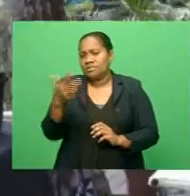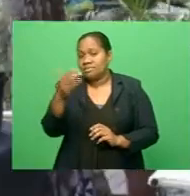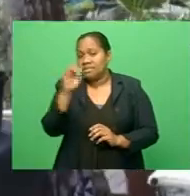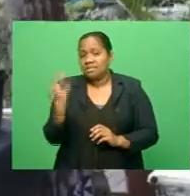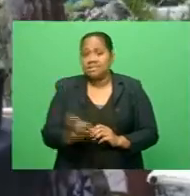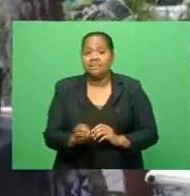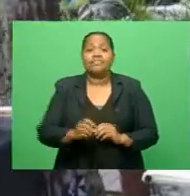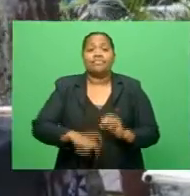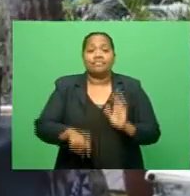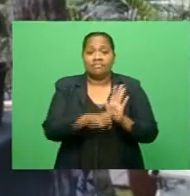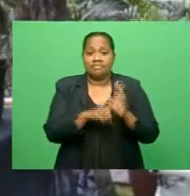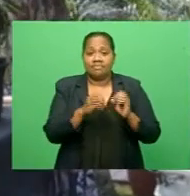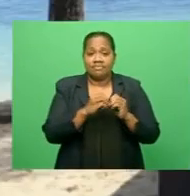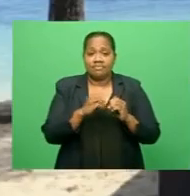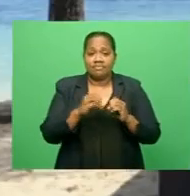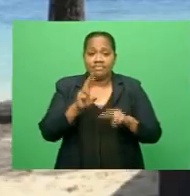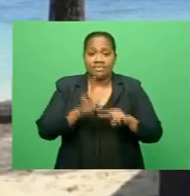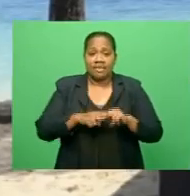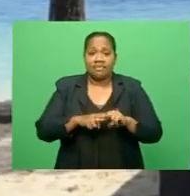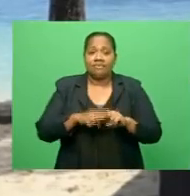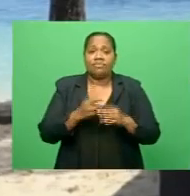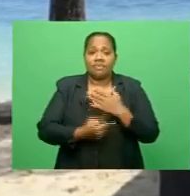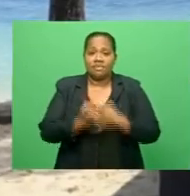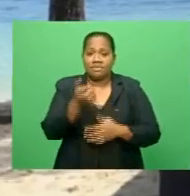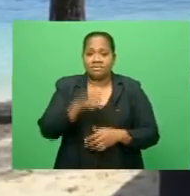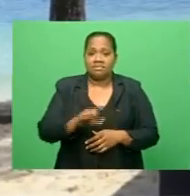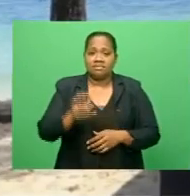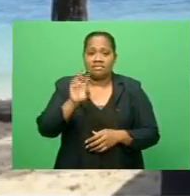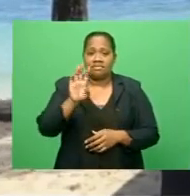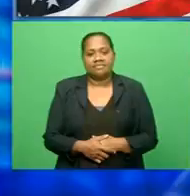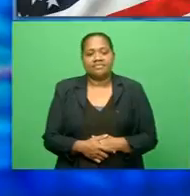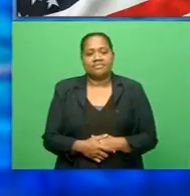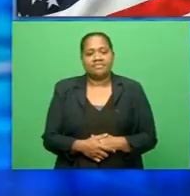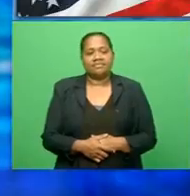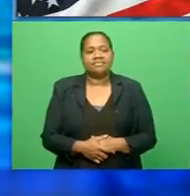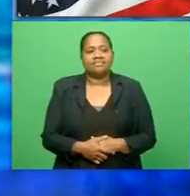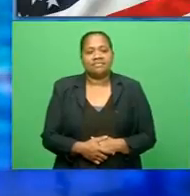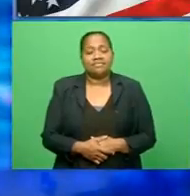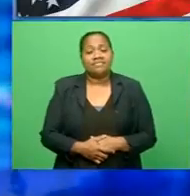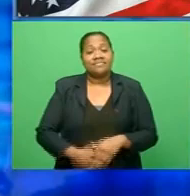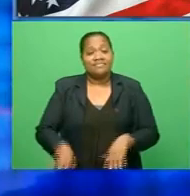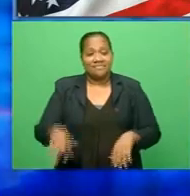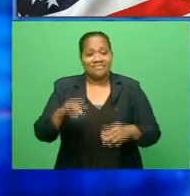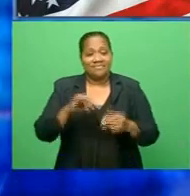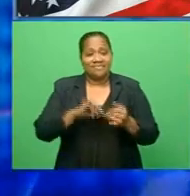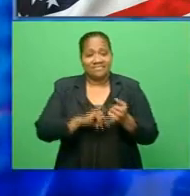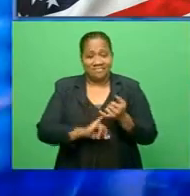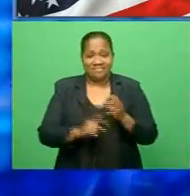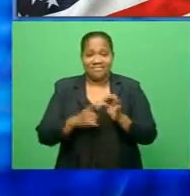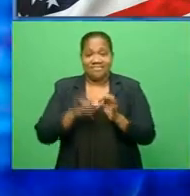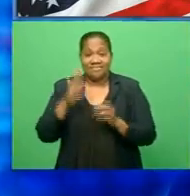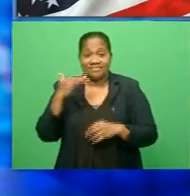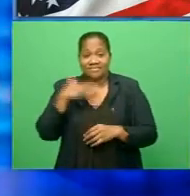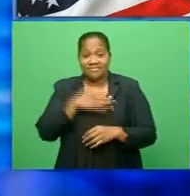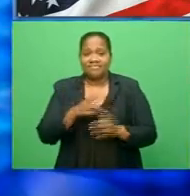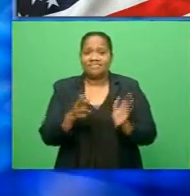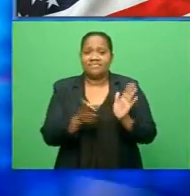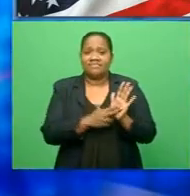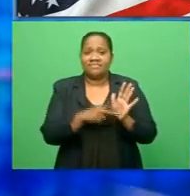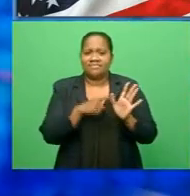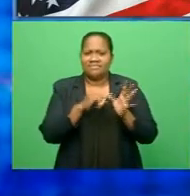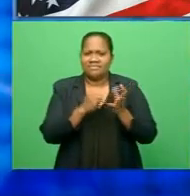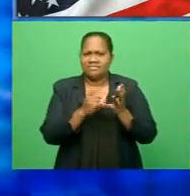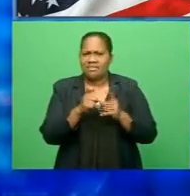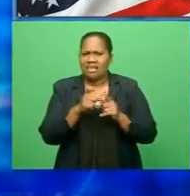a 64.3% decline in vacancies. The S&P 500 and Nasdaq